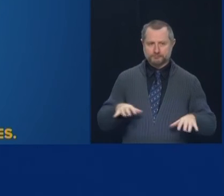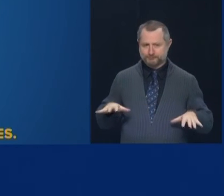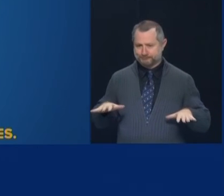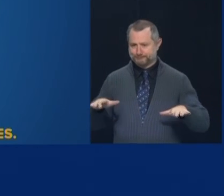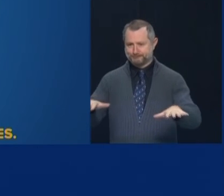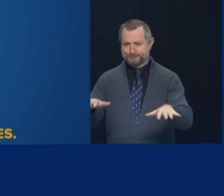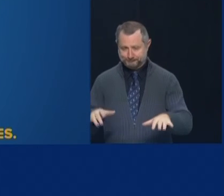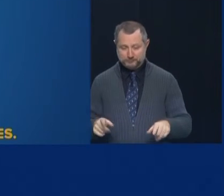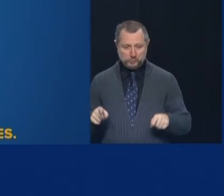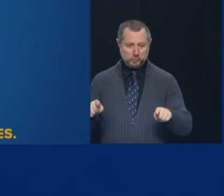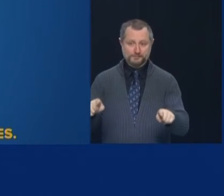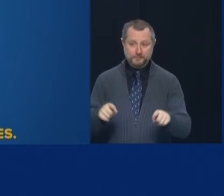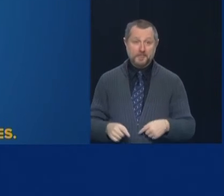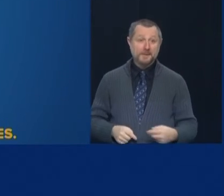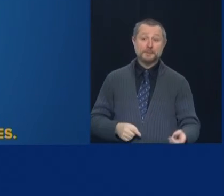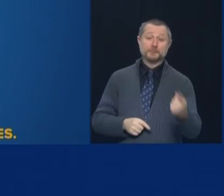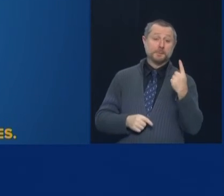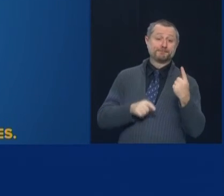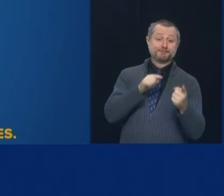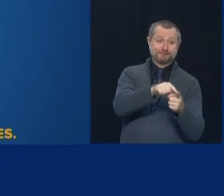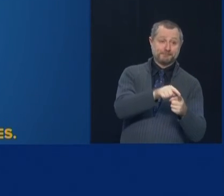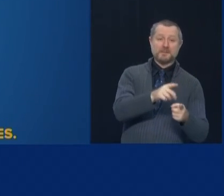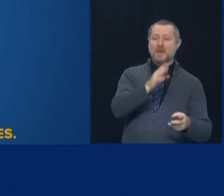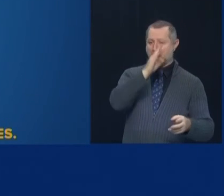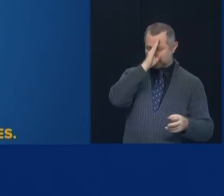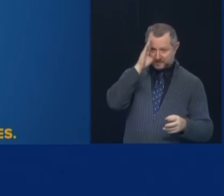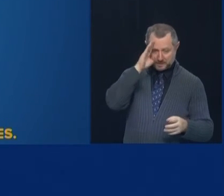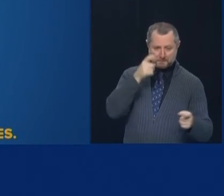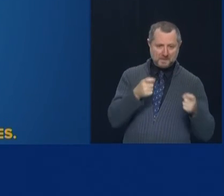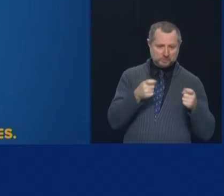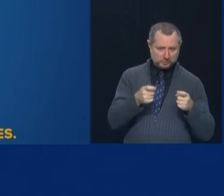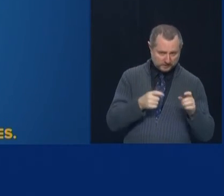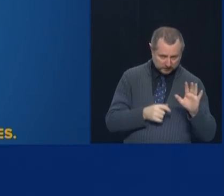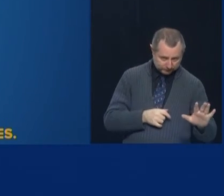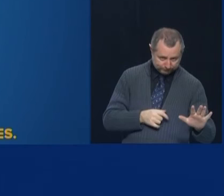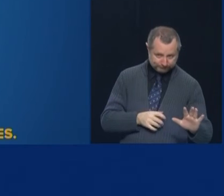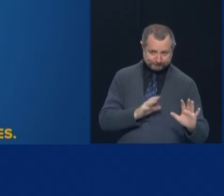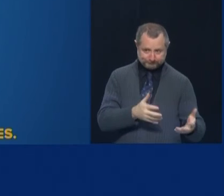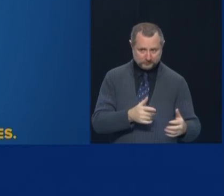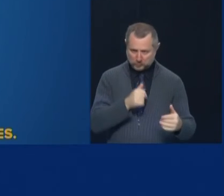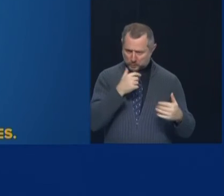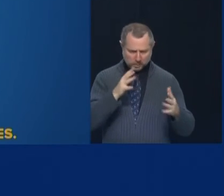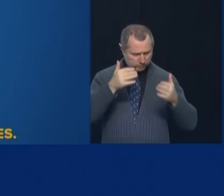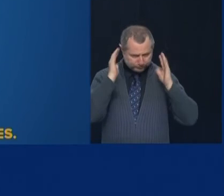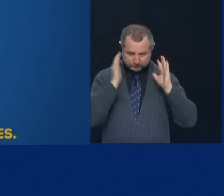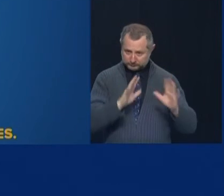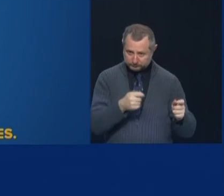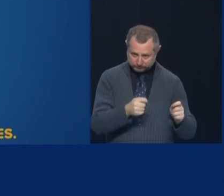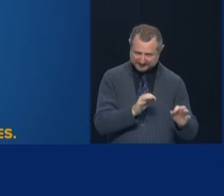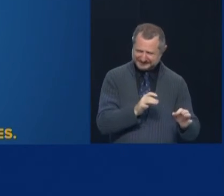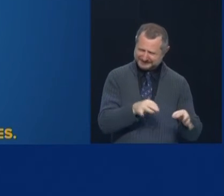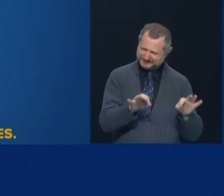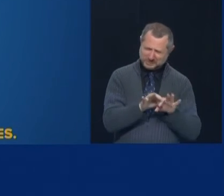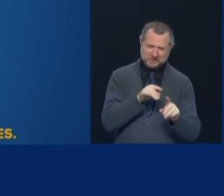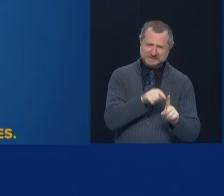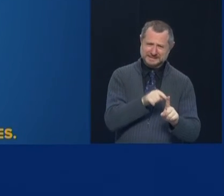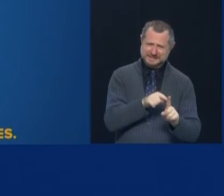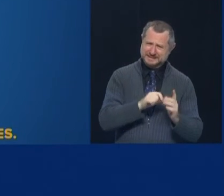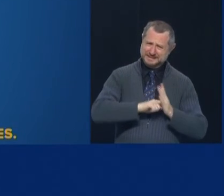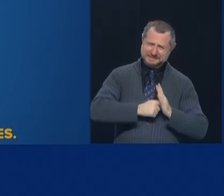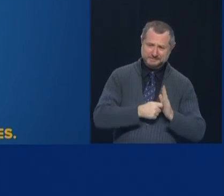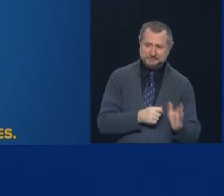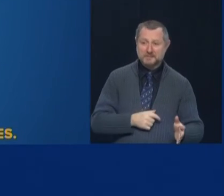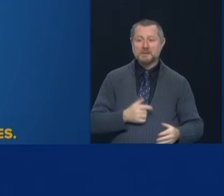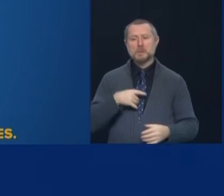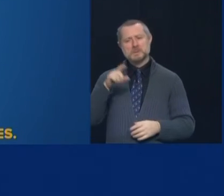One is the hospital management situation, which is critical. We have to